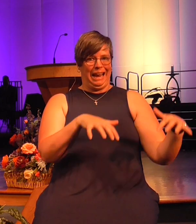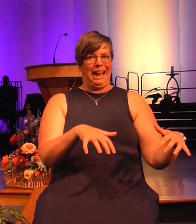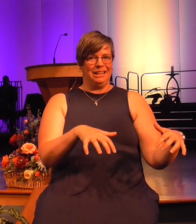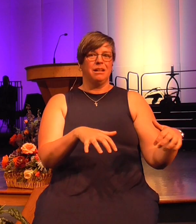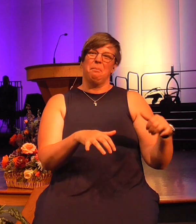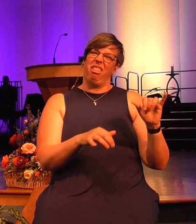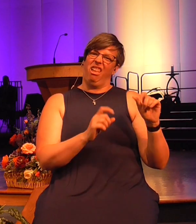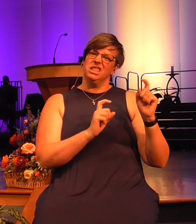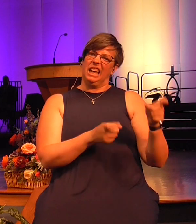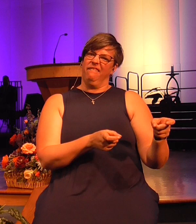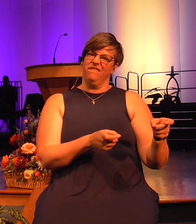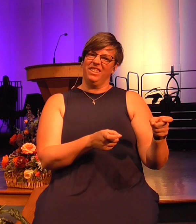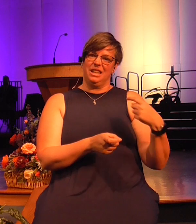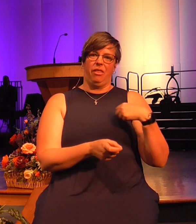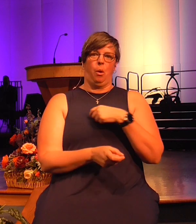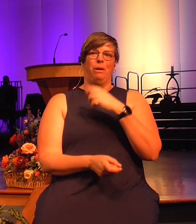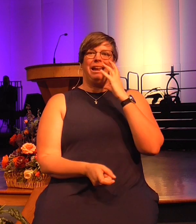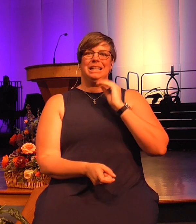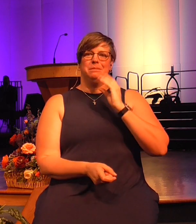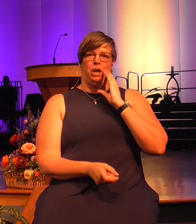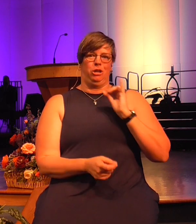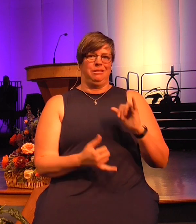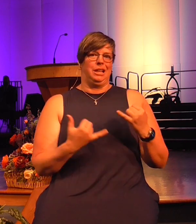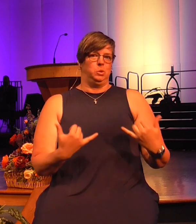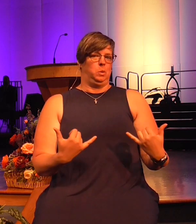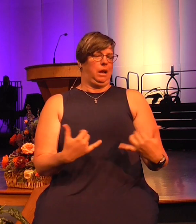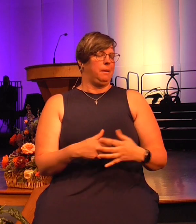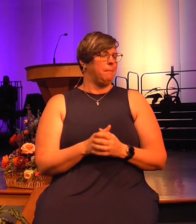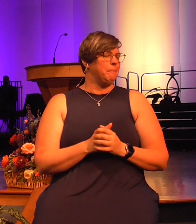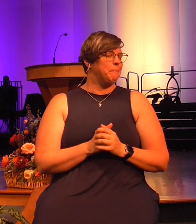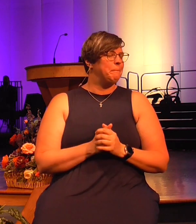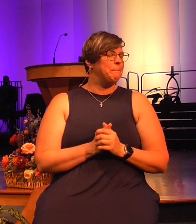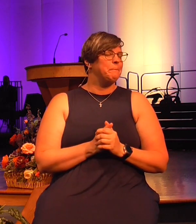But it's a gift, and we get to experience that gift today.